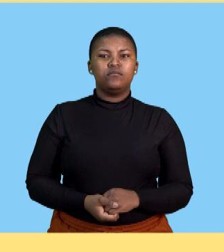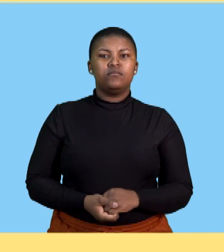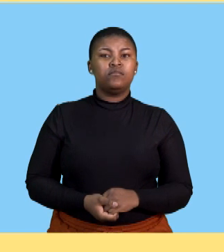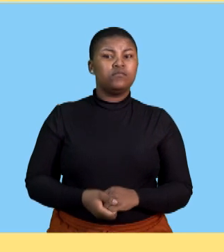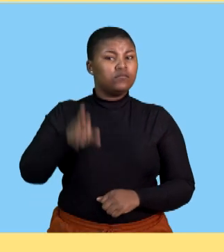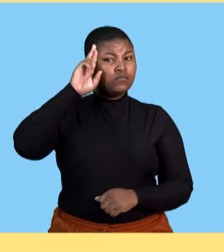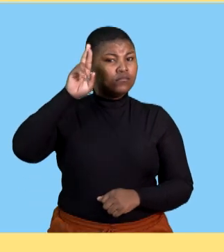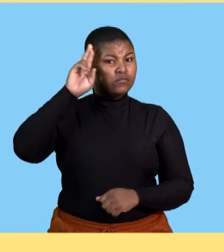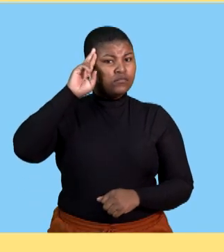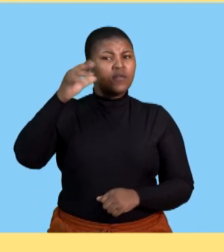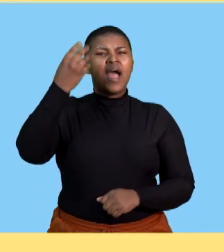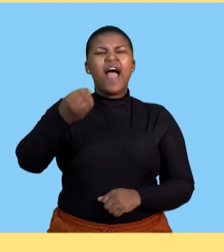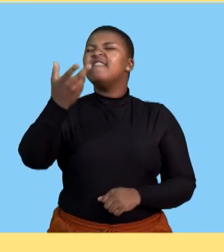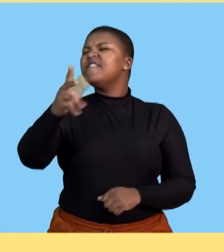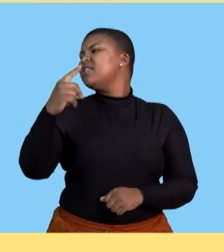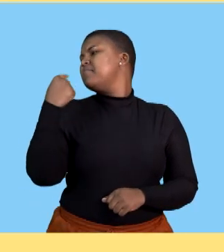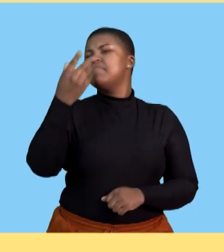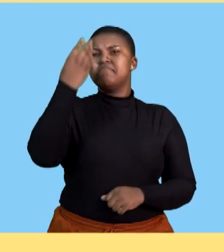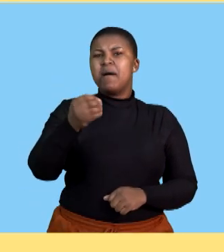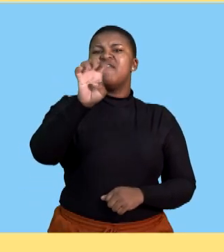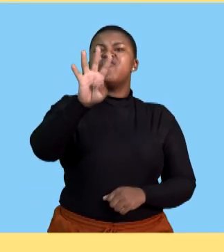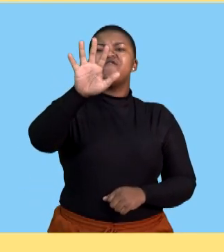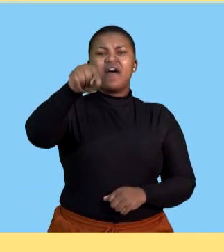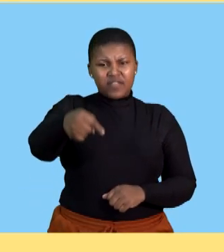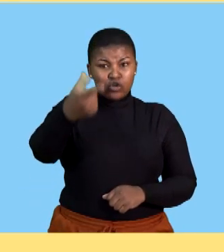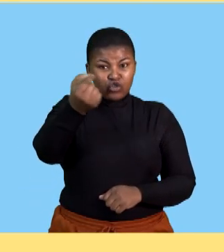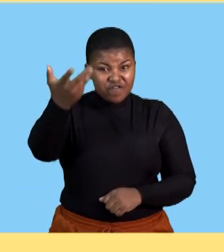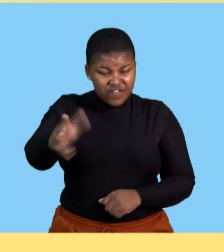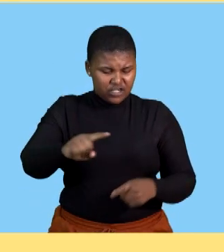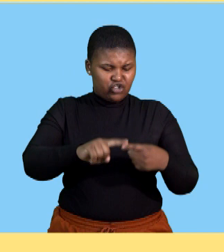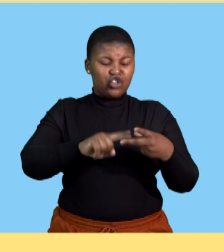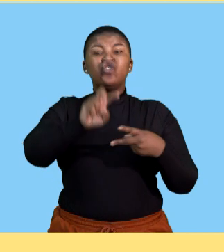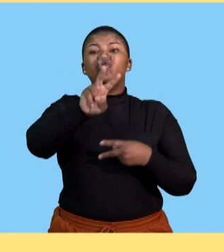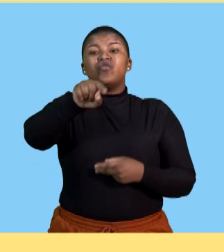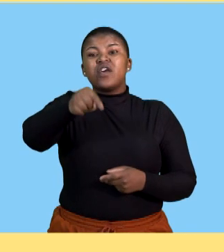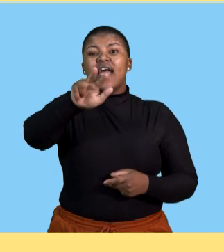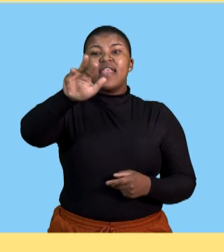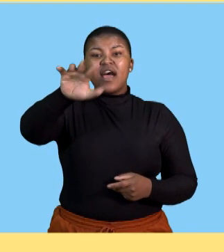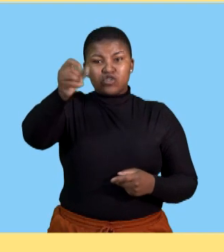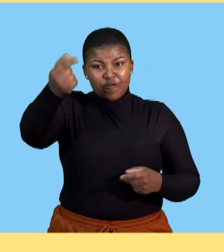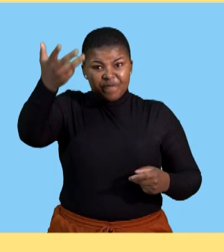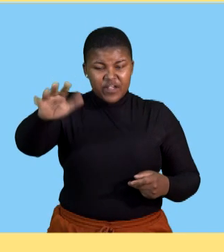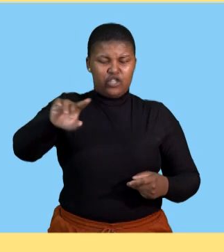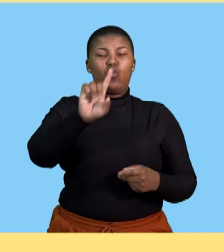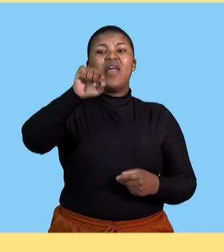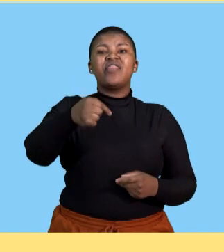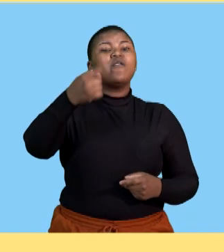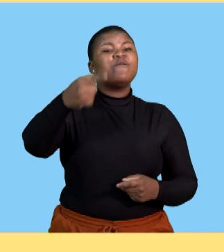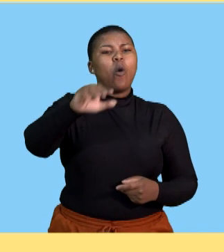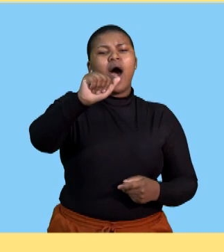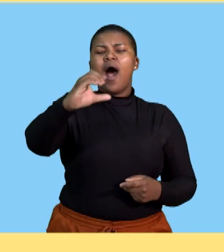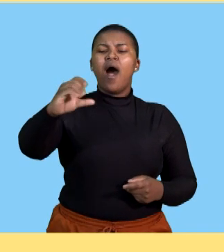Remember, we got this from the list of balances. We have already done that. We have already done the income received in advance as well as